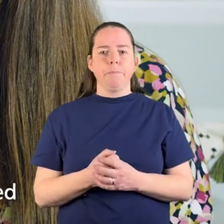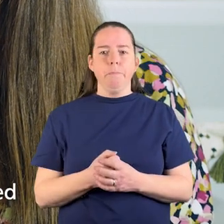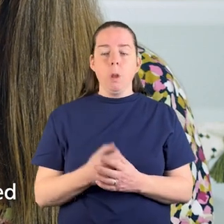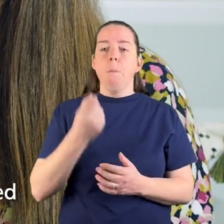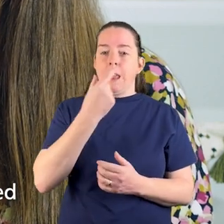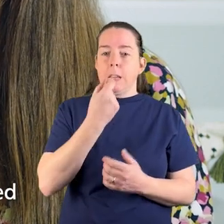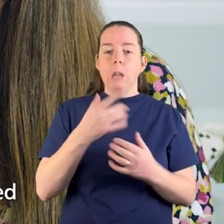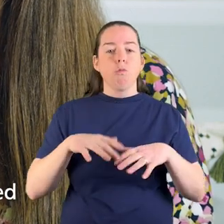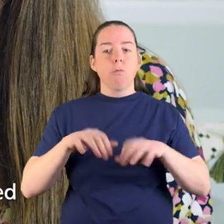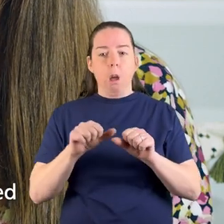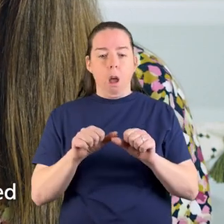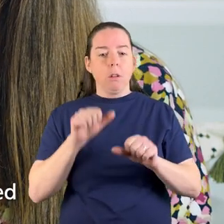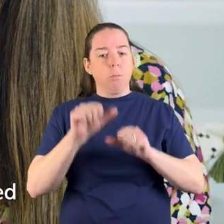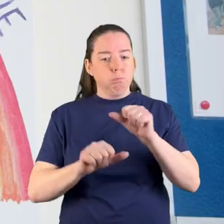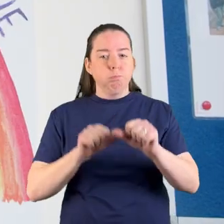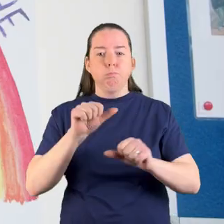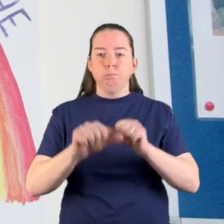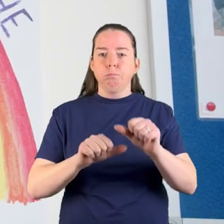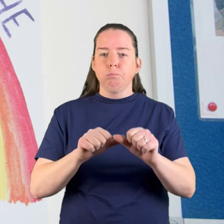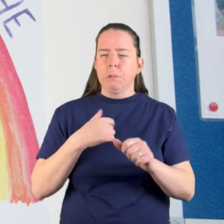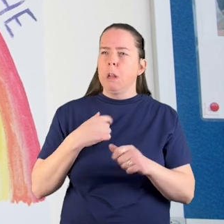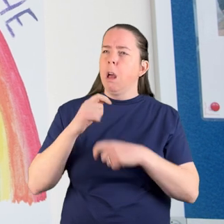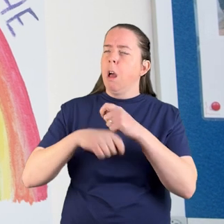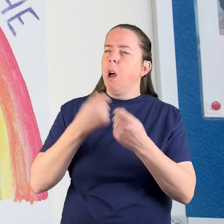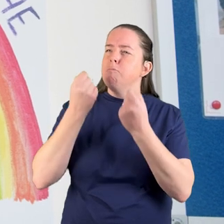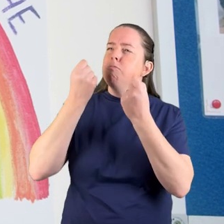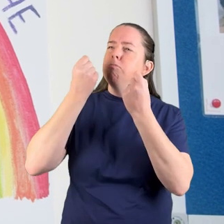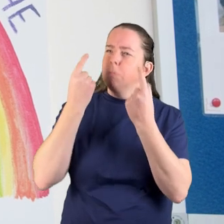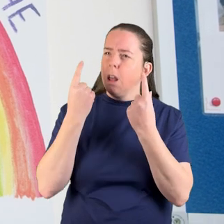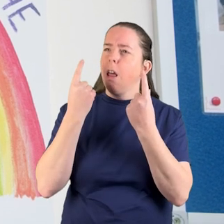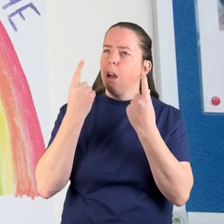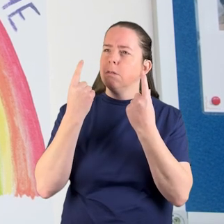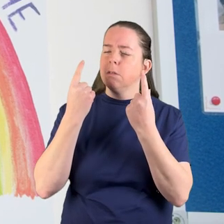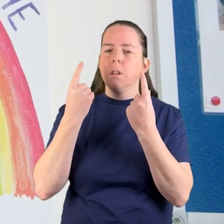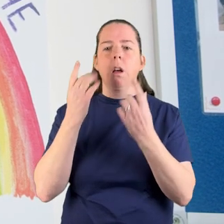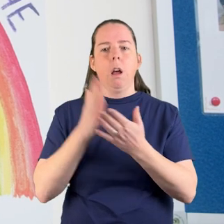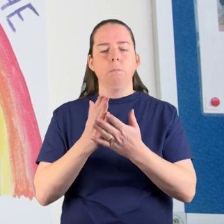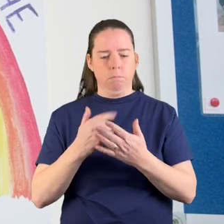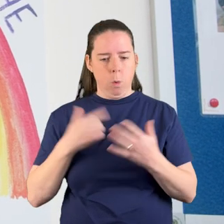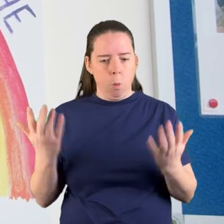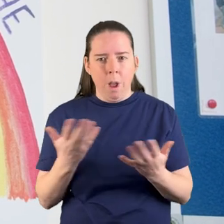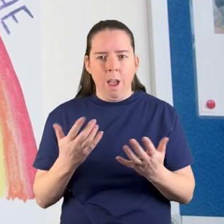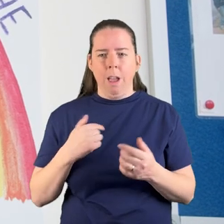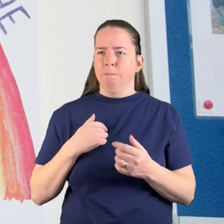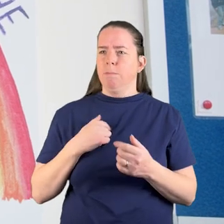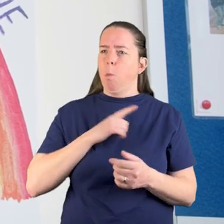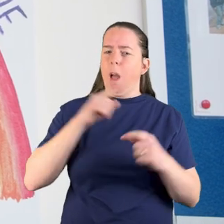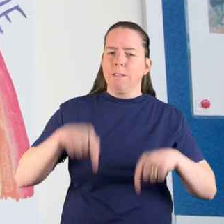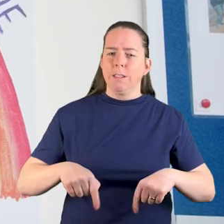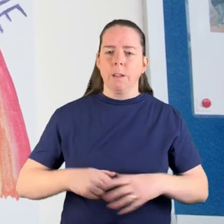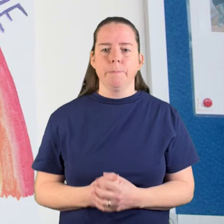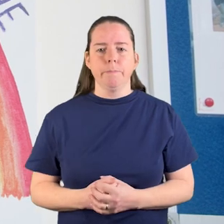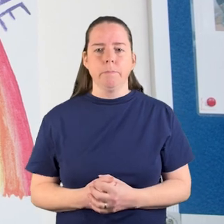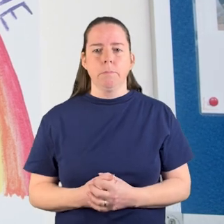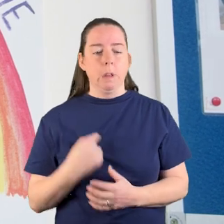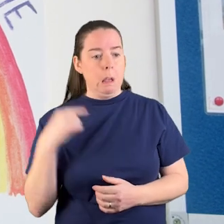only when my medication was sorted that I began to understand where I was and why I was here. Coming to the Beeches